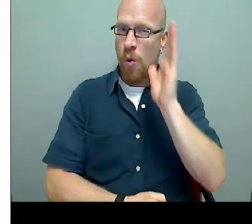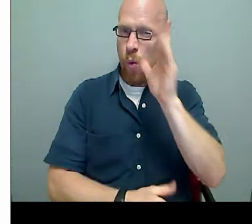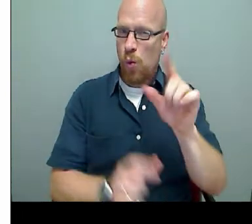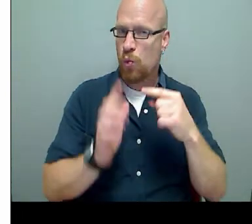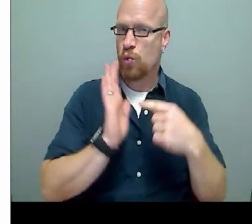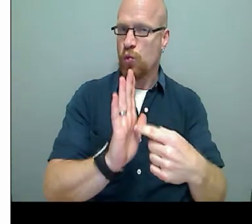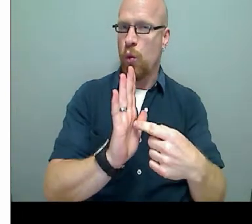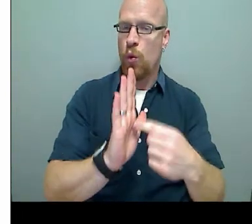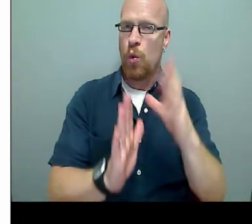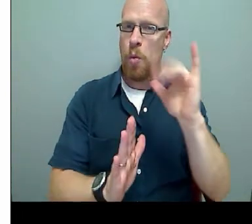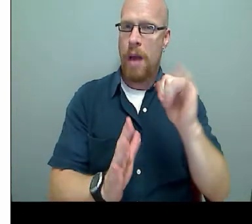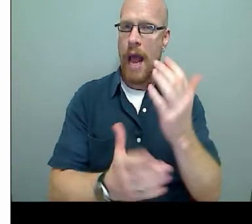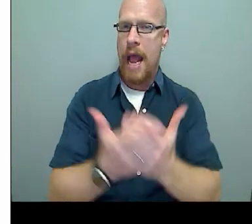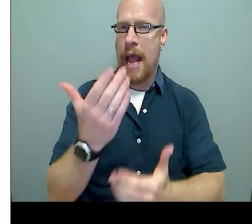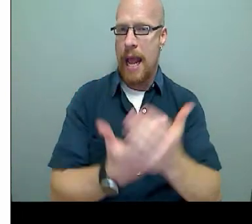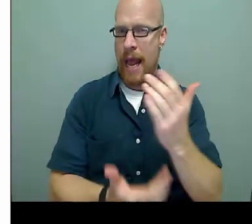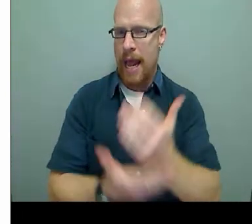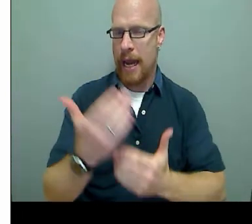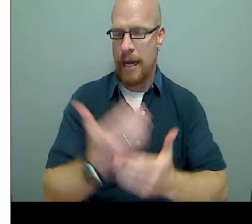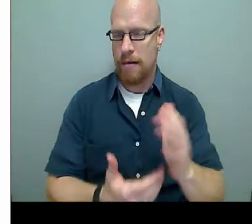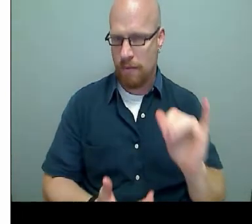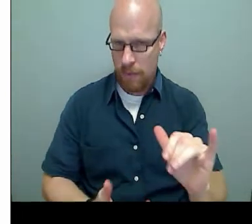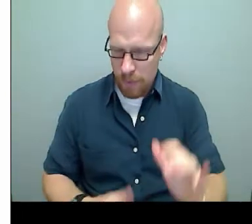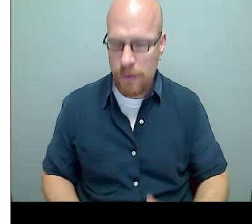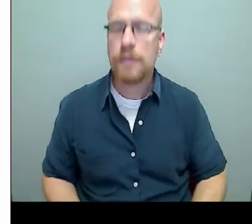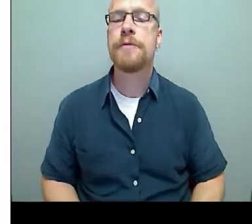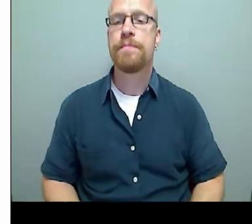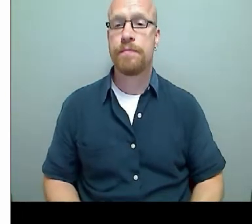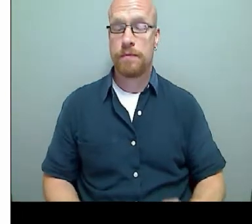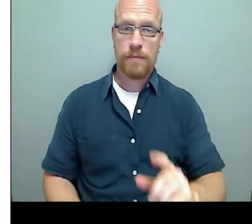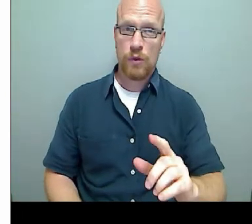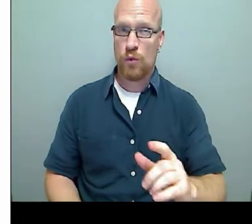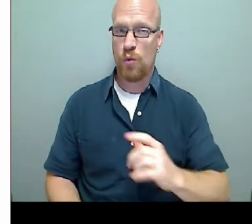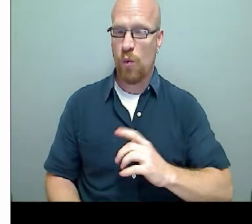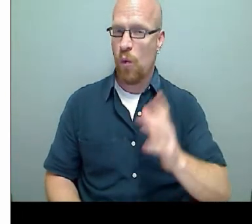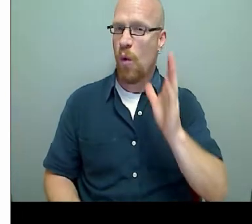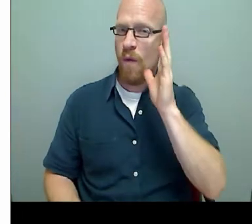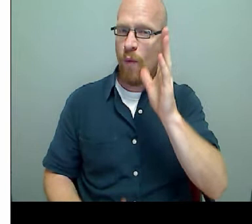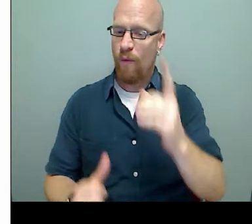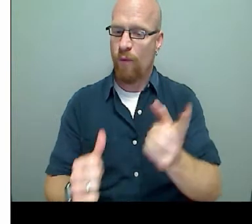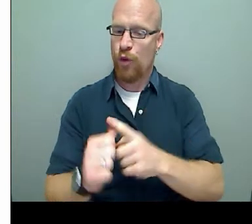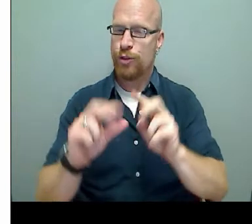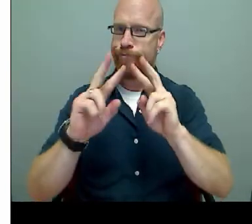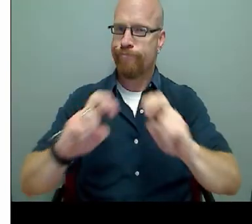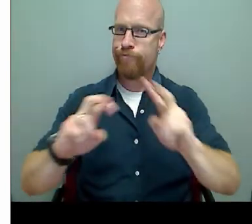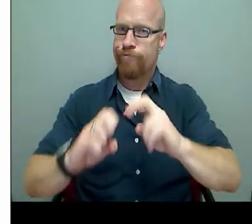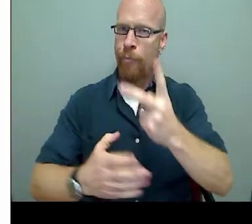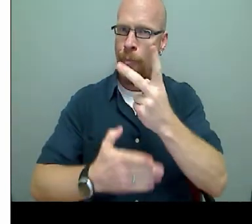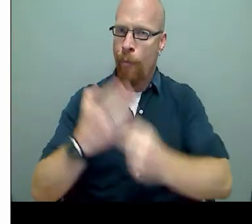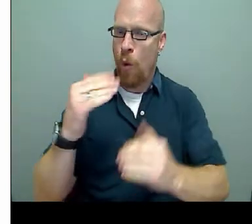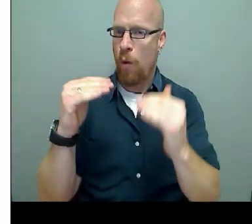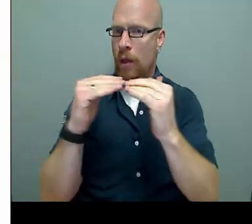I have a grid ready to graph, and we're going to graph it by hand without using our calculators.